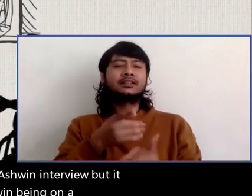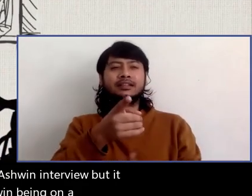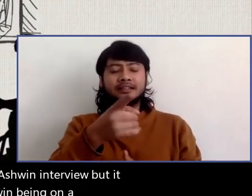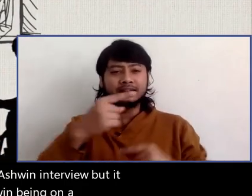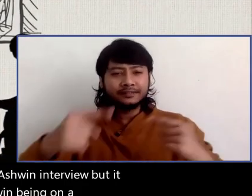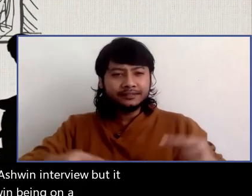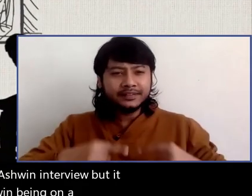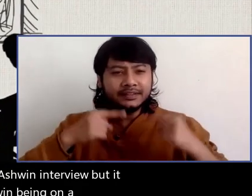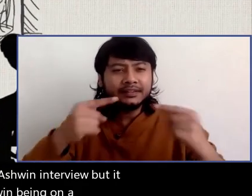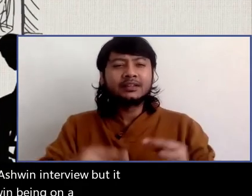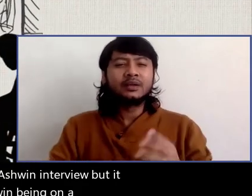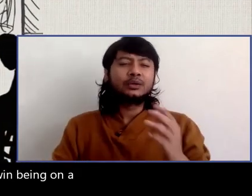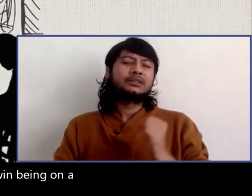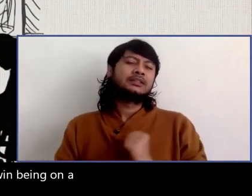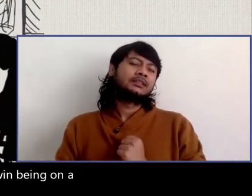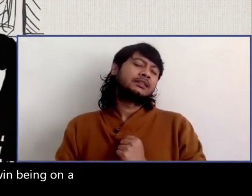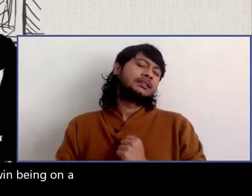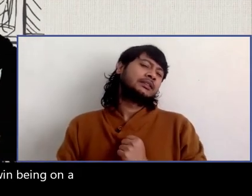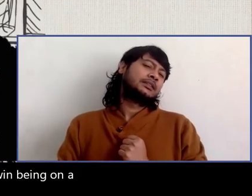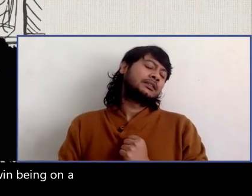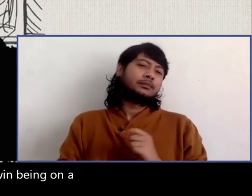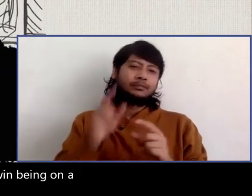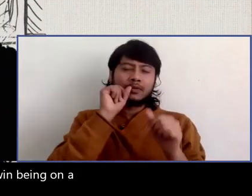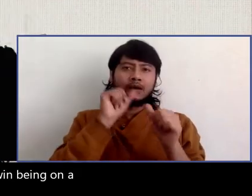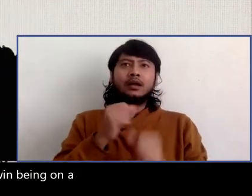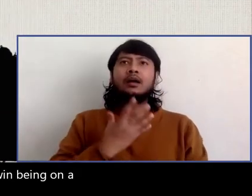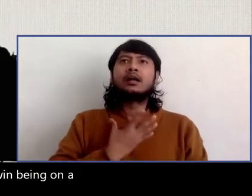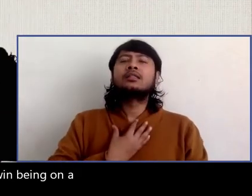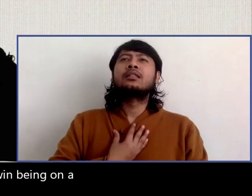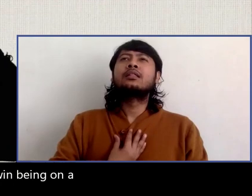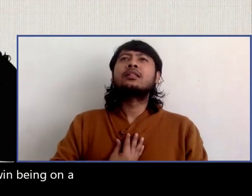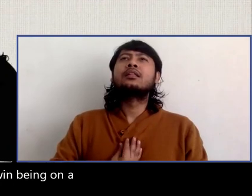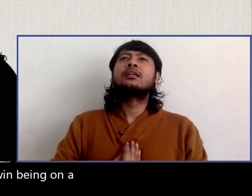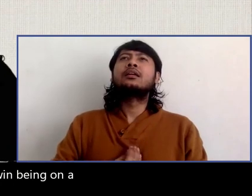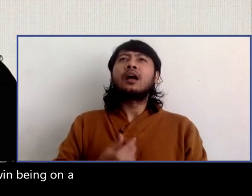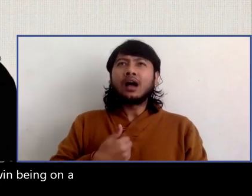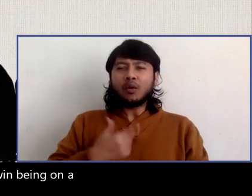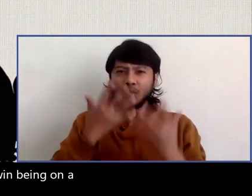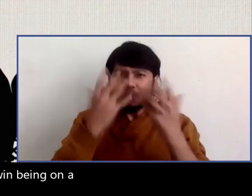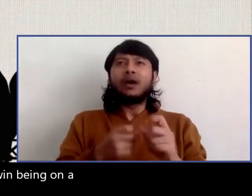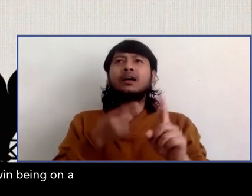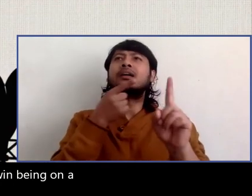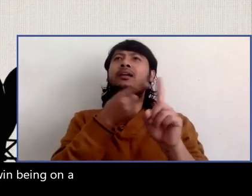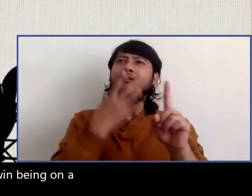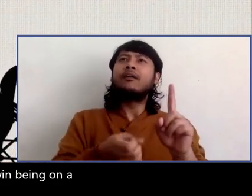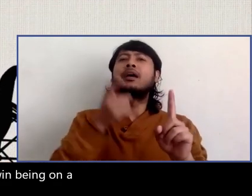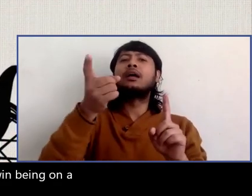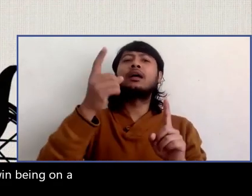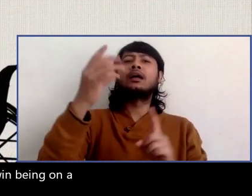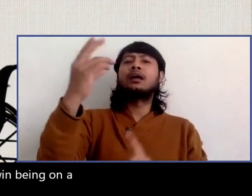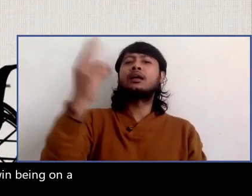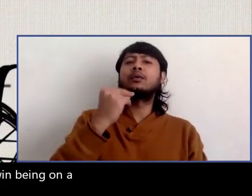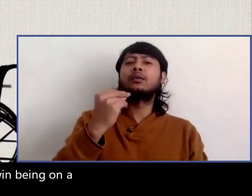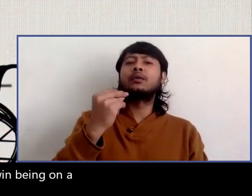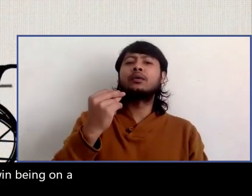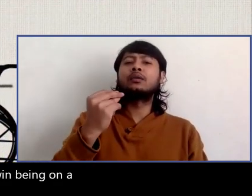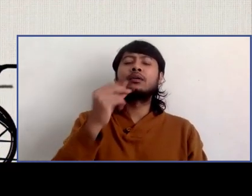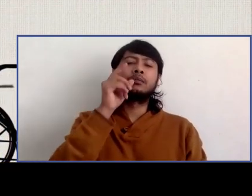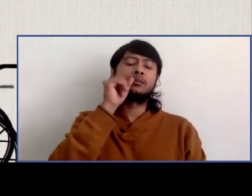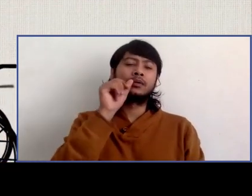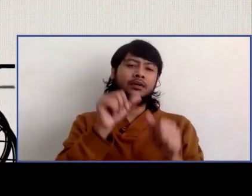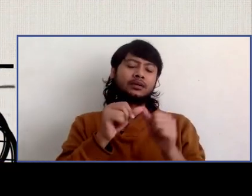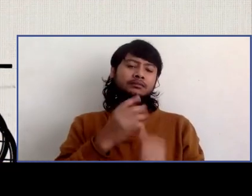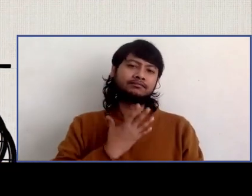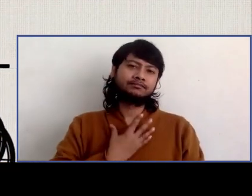Ashwin felt very low and not finding the right job for his capabilities. He became very quiet.